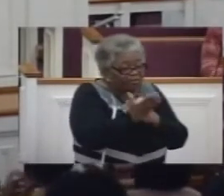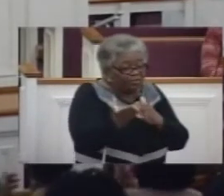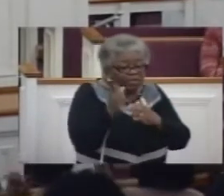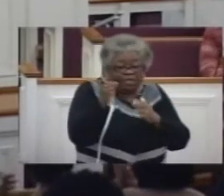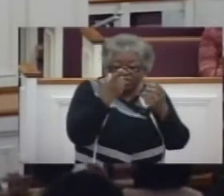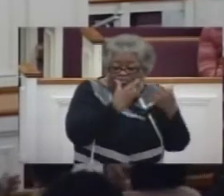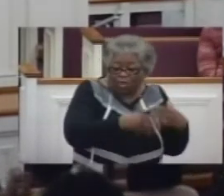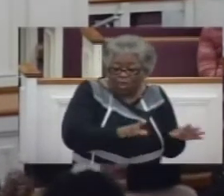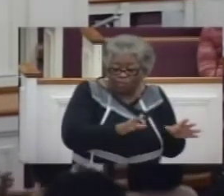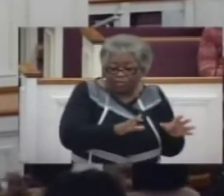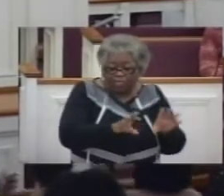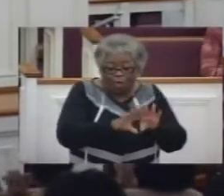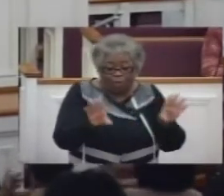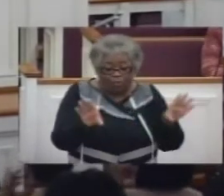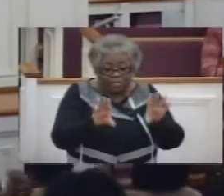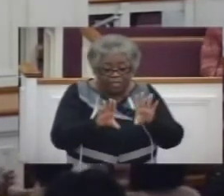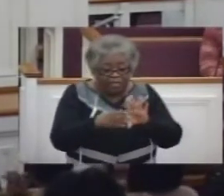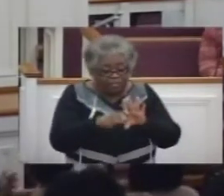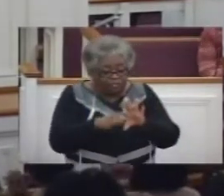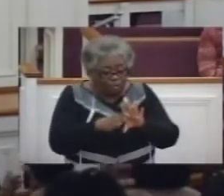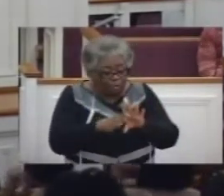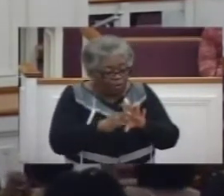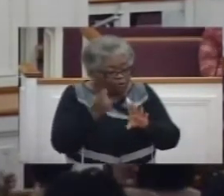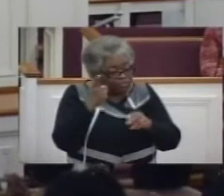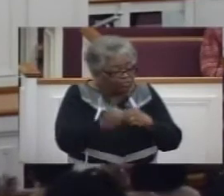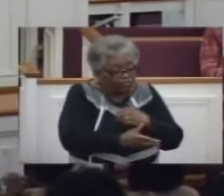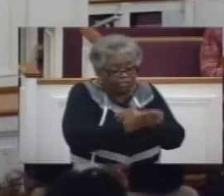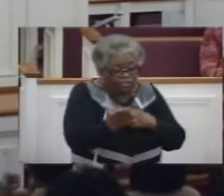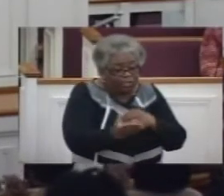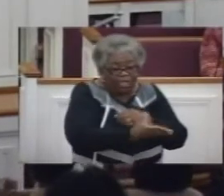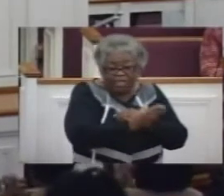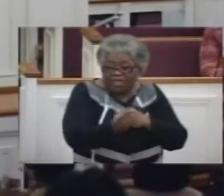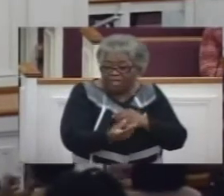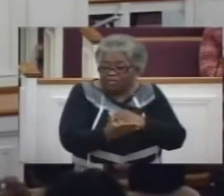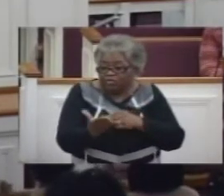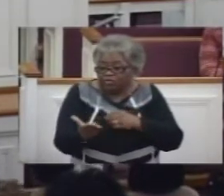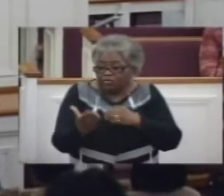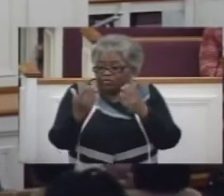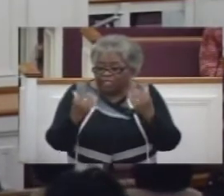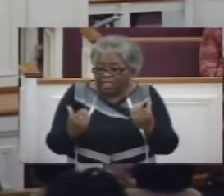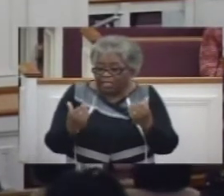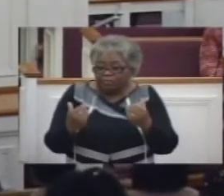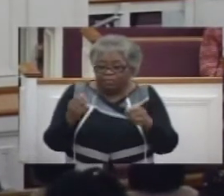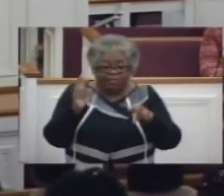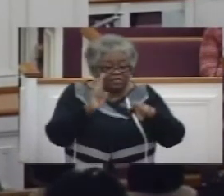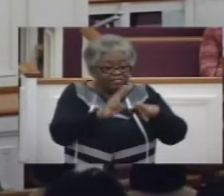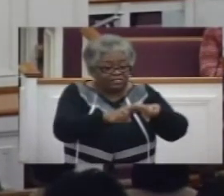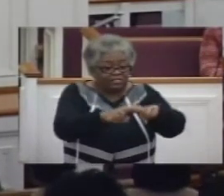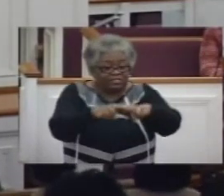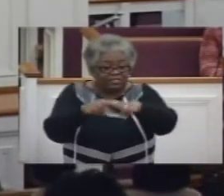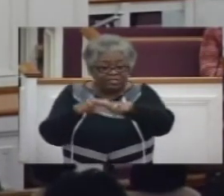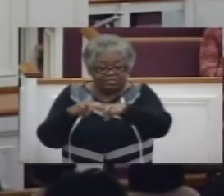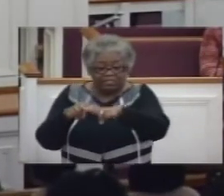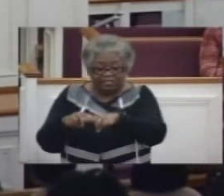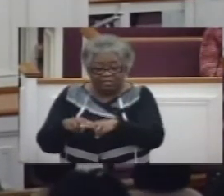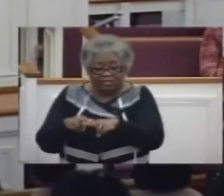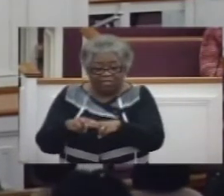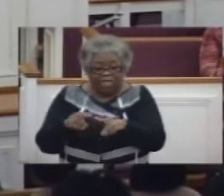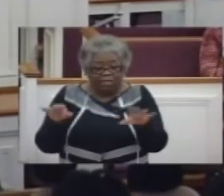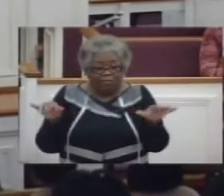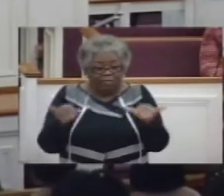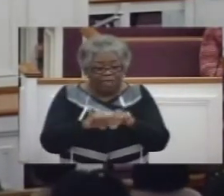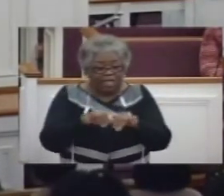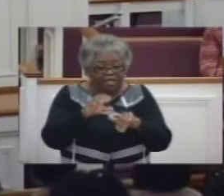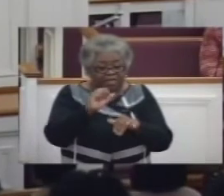He's already opened doors for you. And now you are sitting like Saul. You're sitting